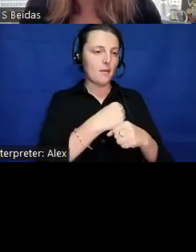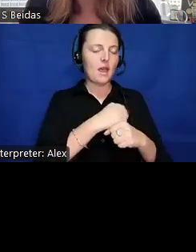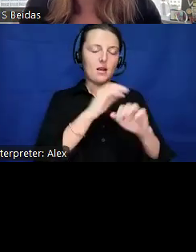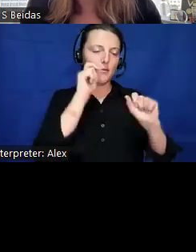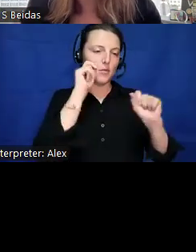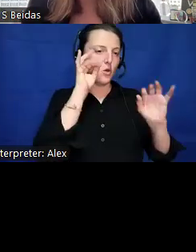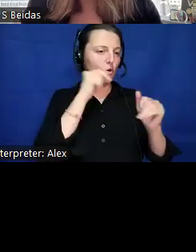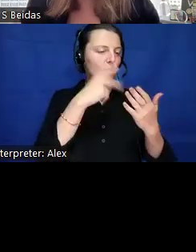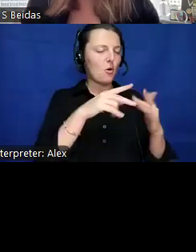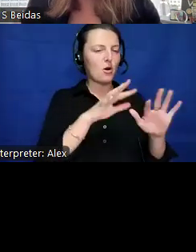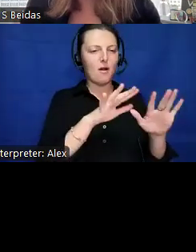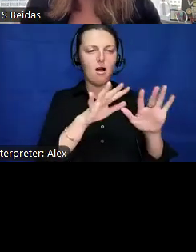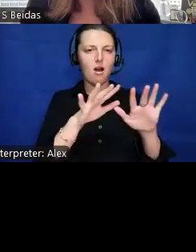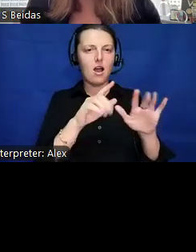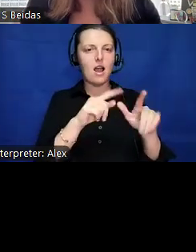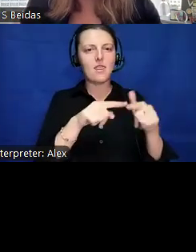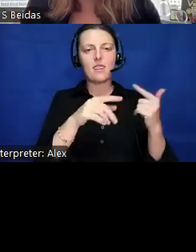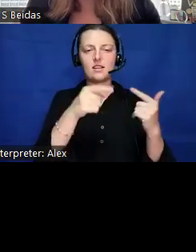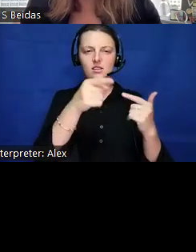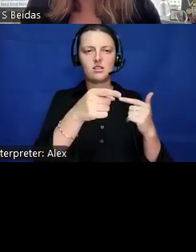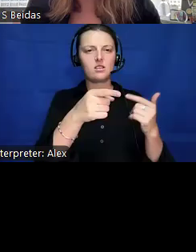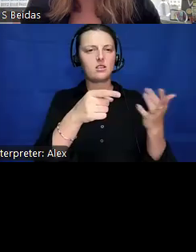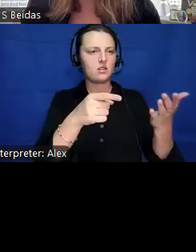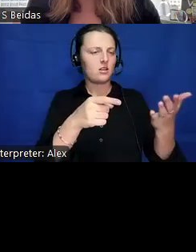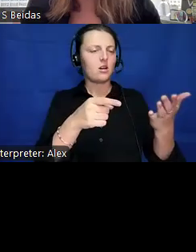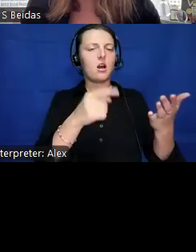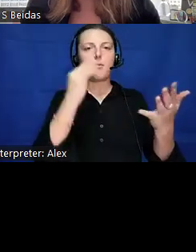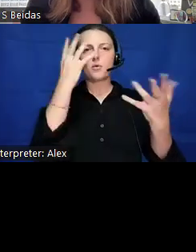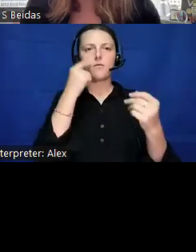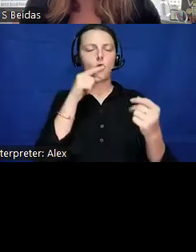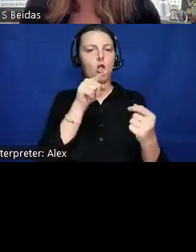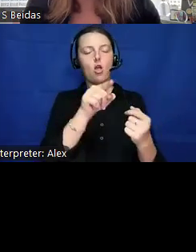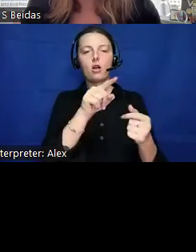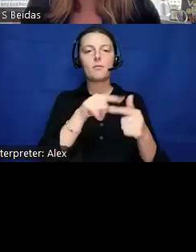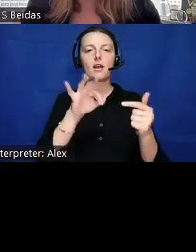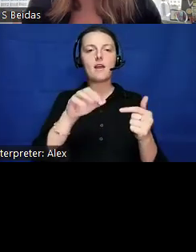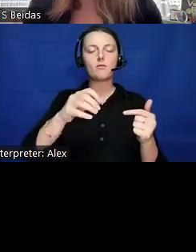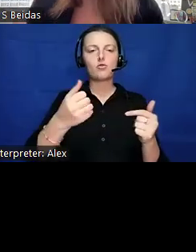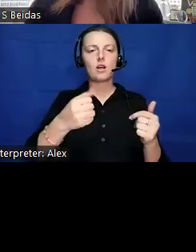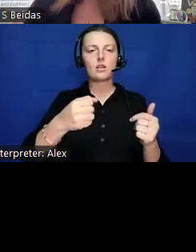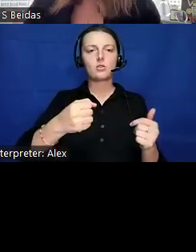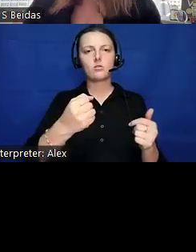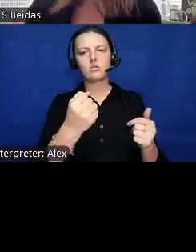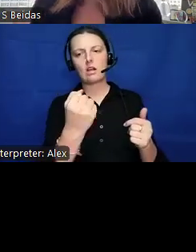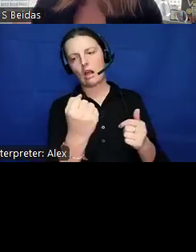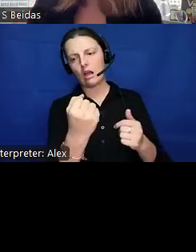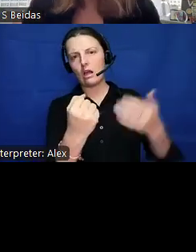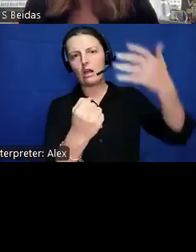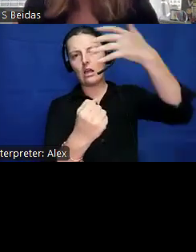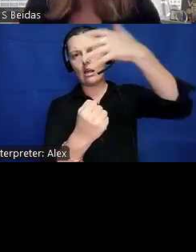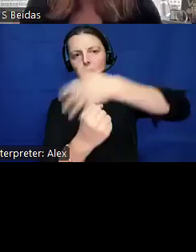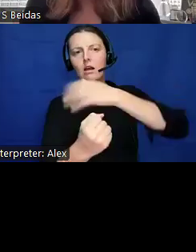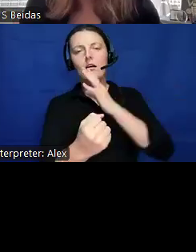teapot. It's beautiful to look at, but if you were to try to pour hot water out of there, it would not be ideal for use.